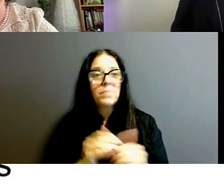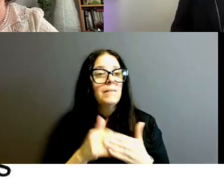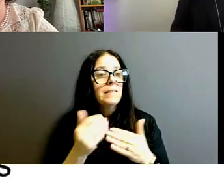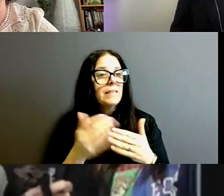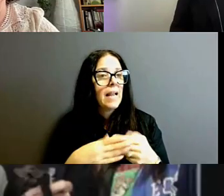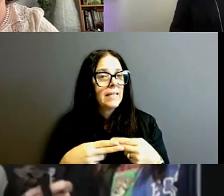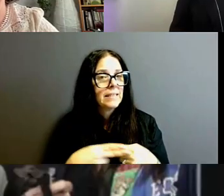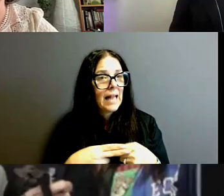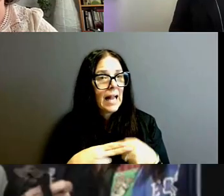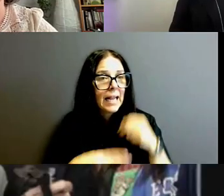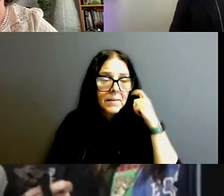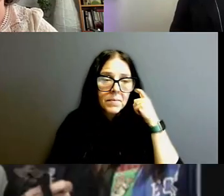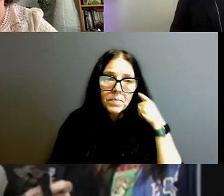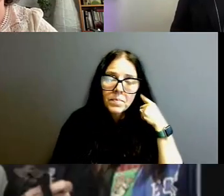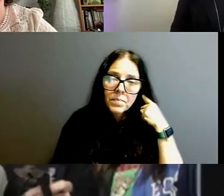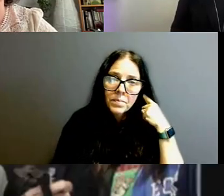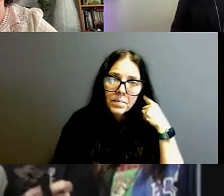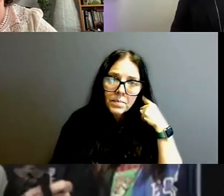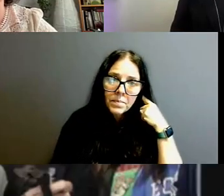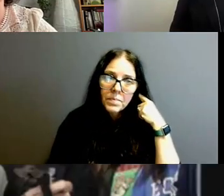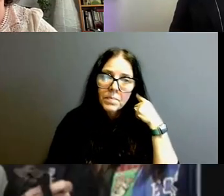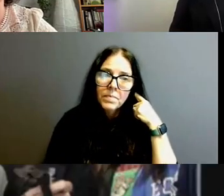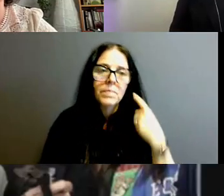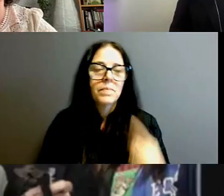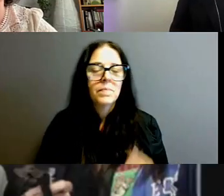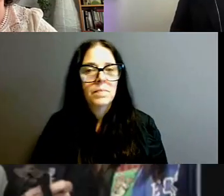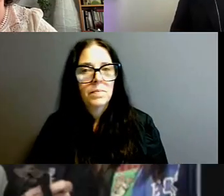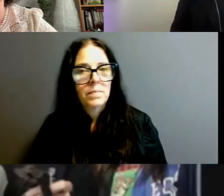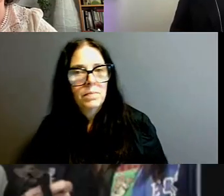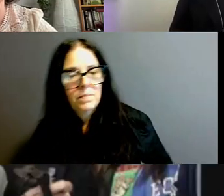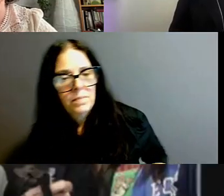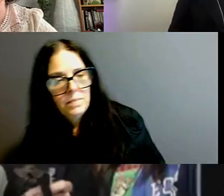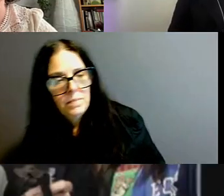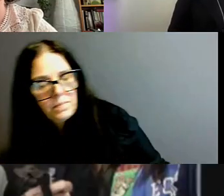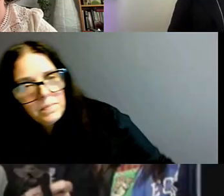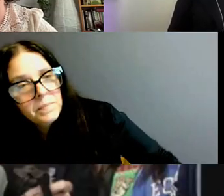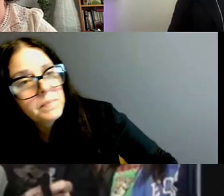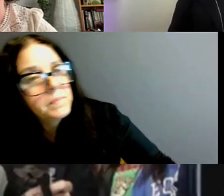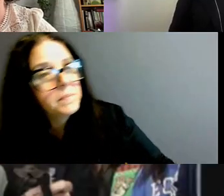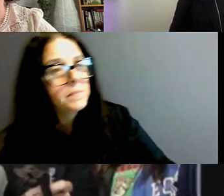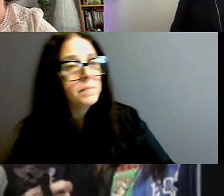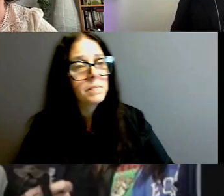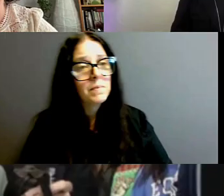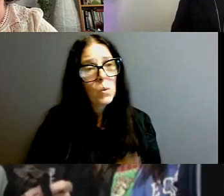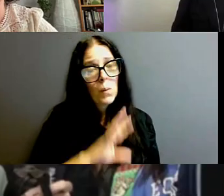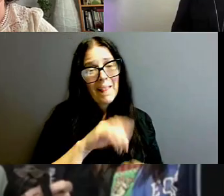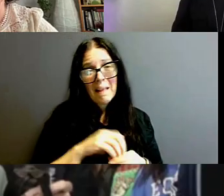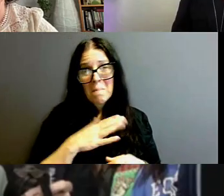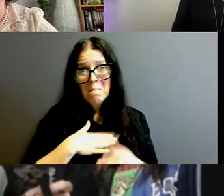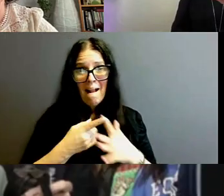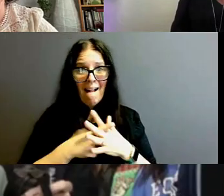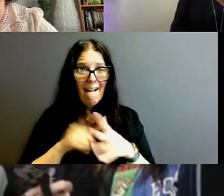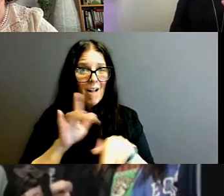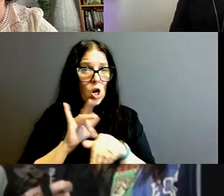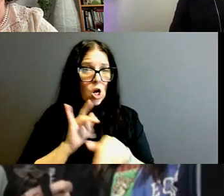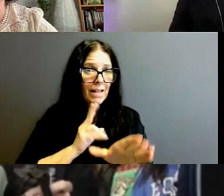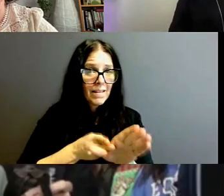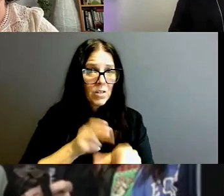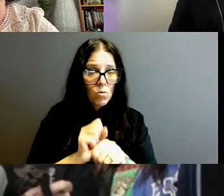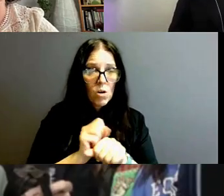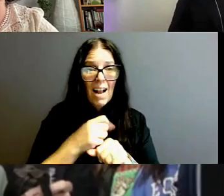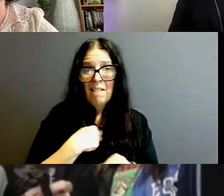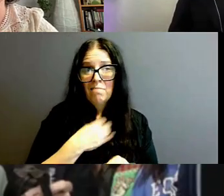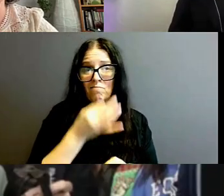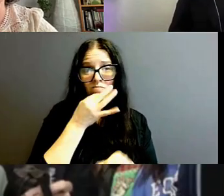slide. So, within my first 2 years, I was able to make a